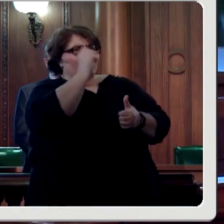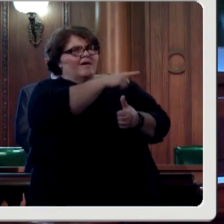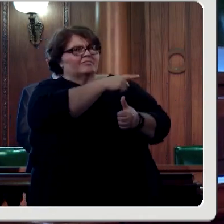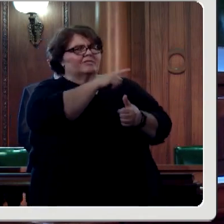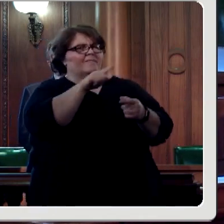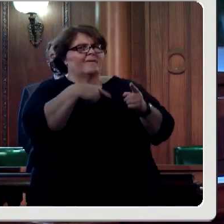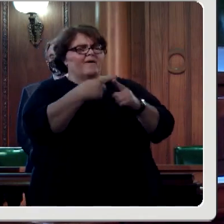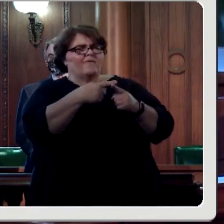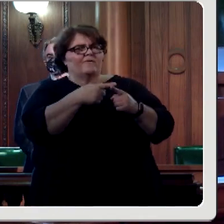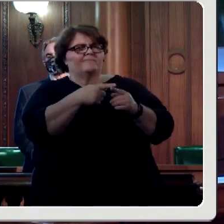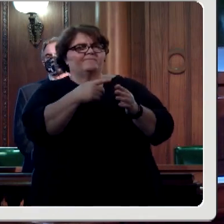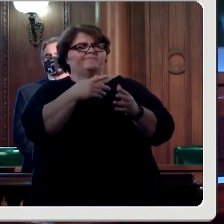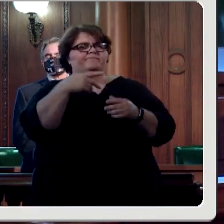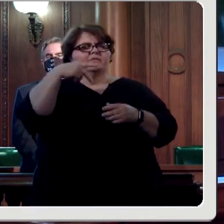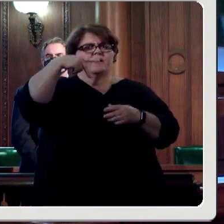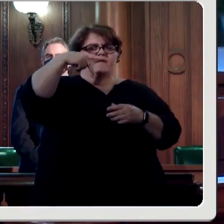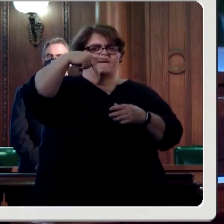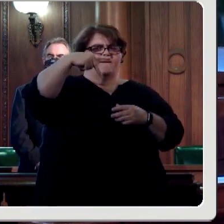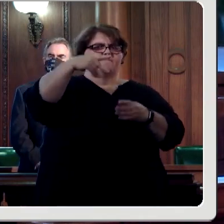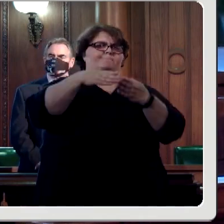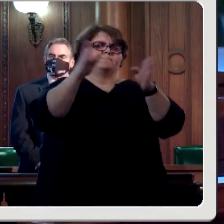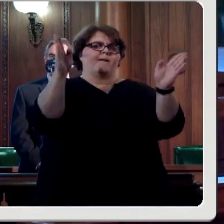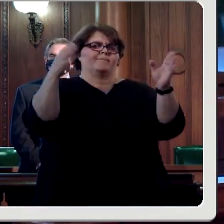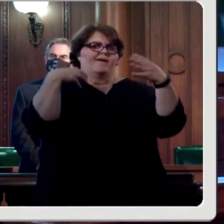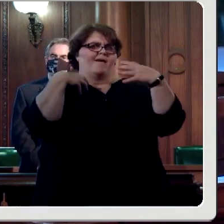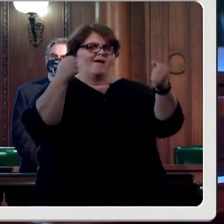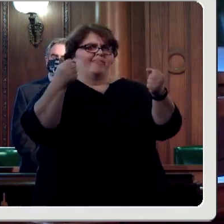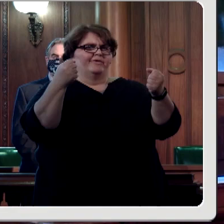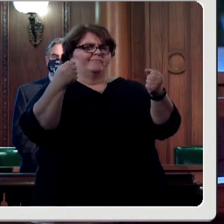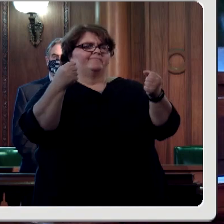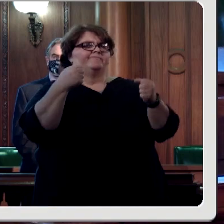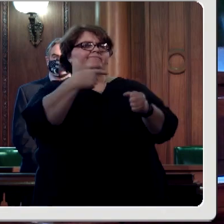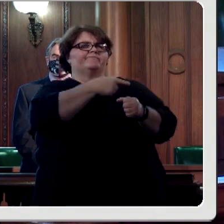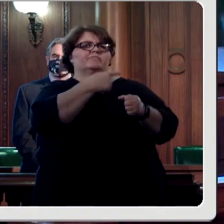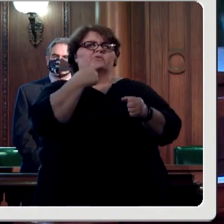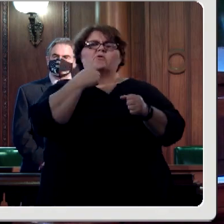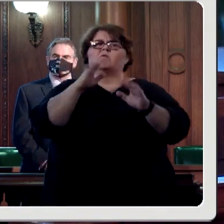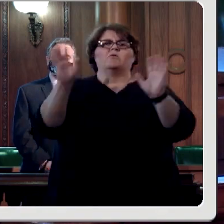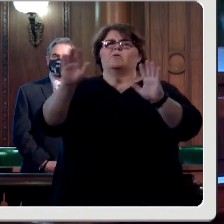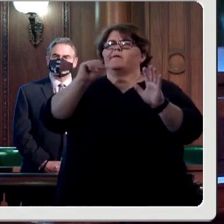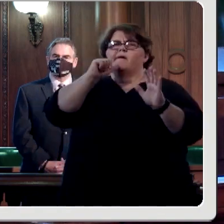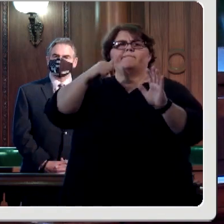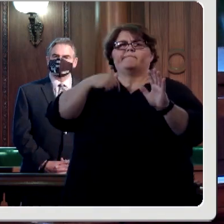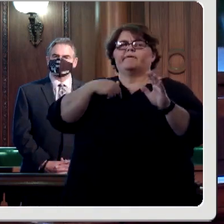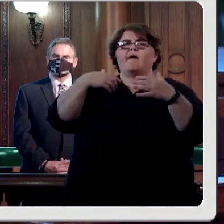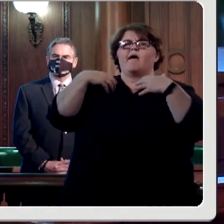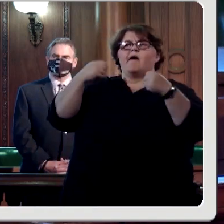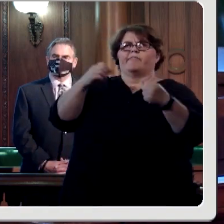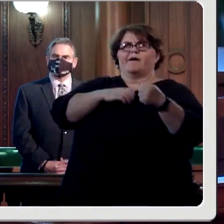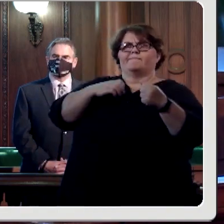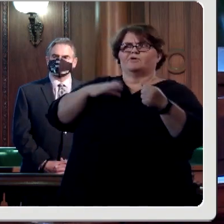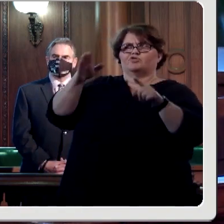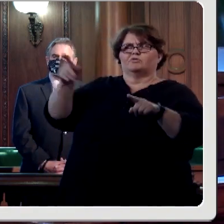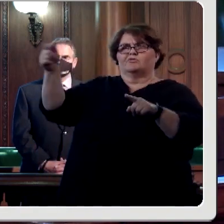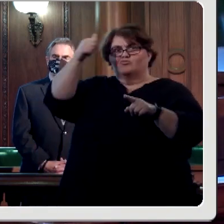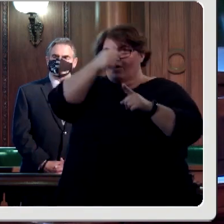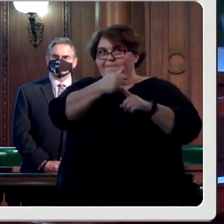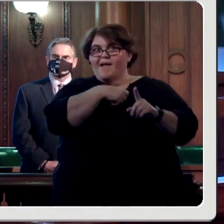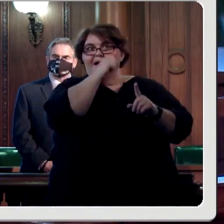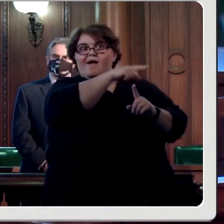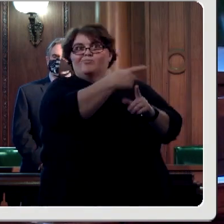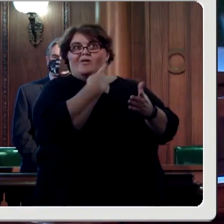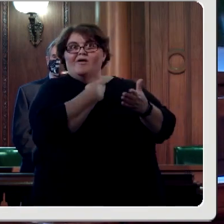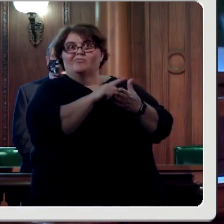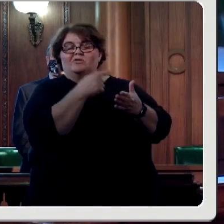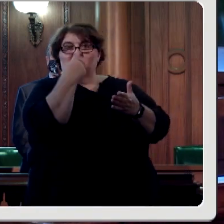public health, officials kind of thing. And so I'm kind of asking you to pundit again, but I hope you can